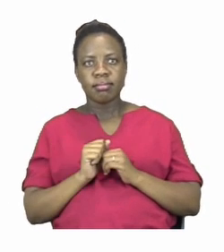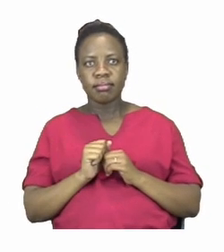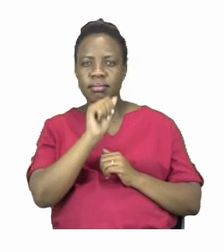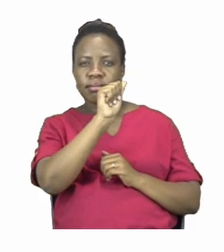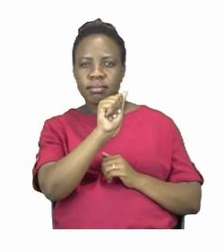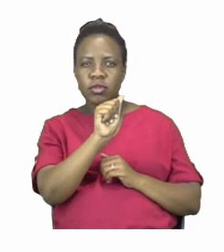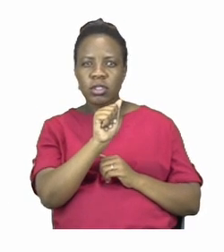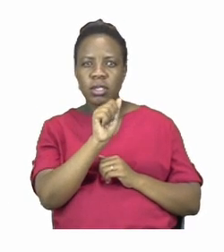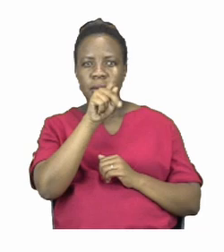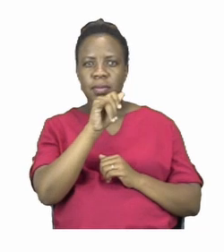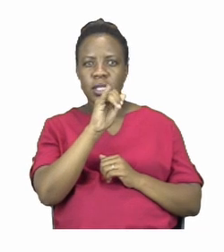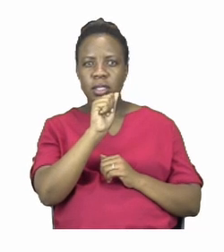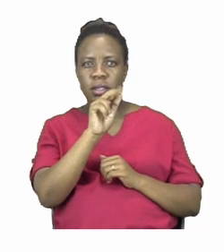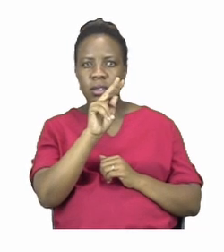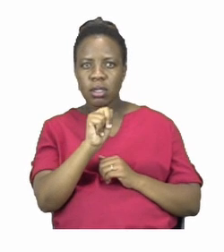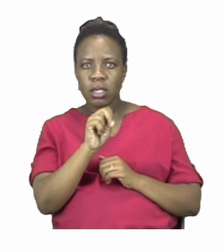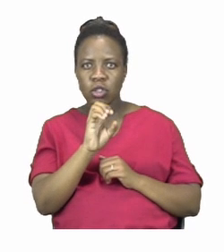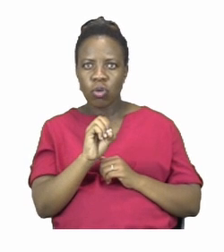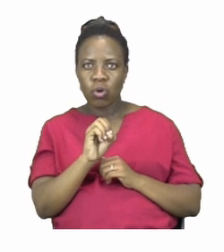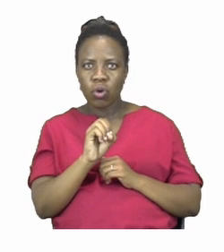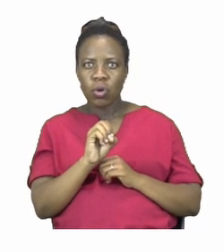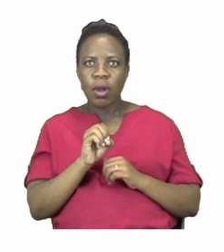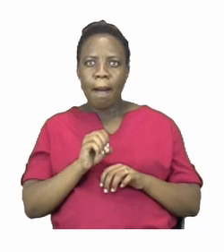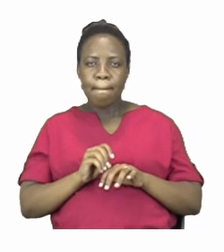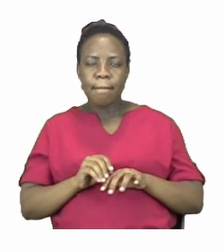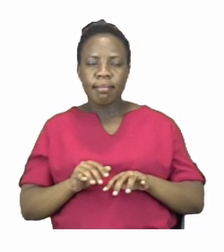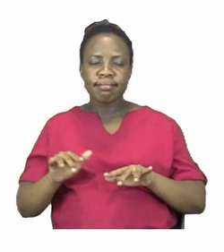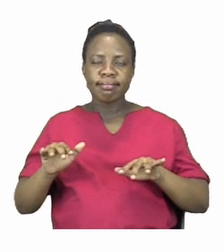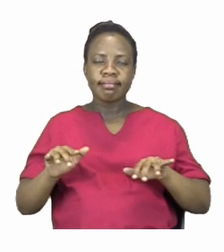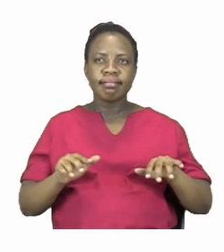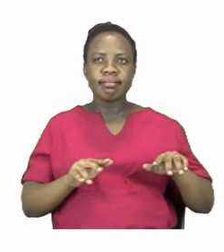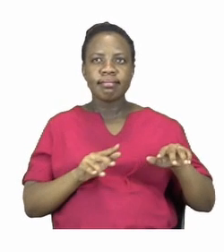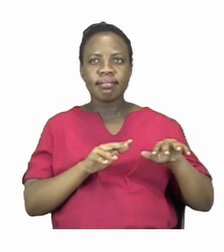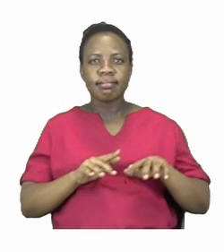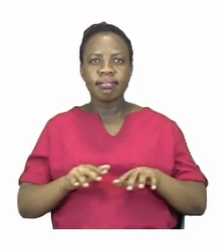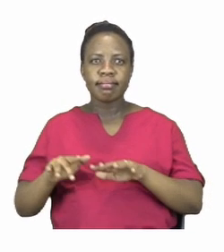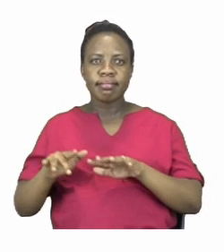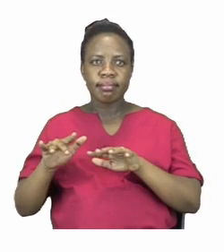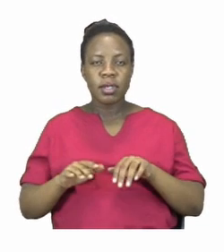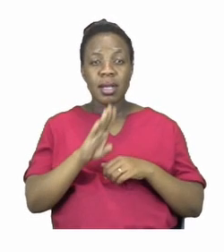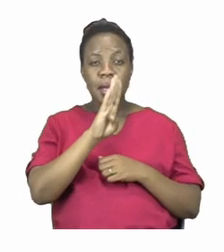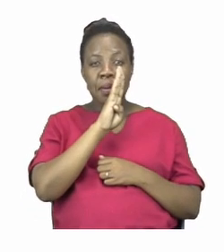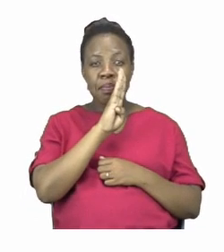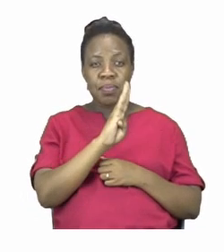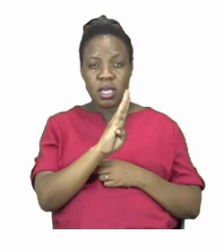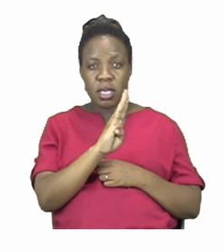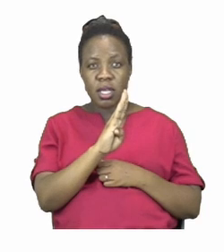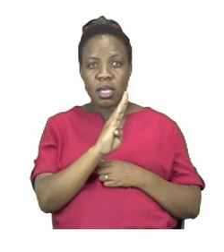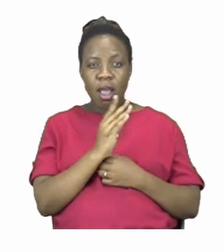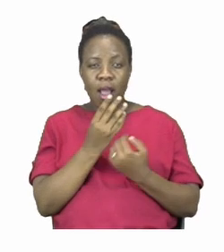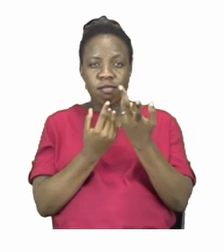a piano, fire, and light. One more time,